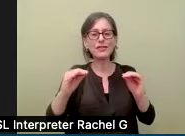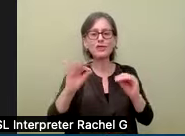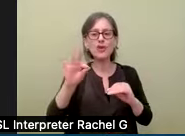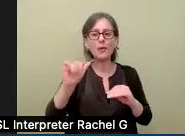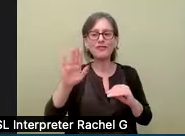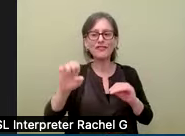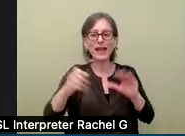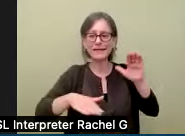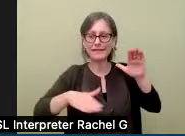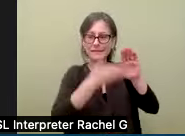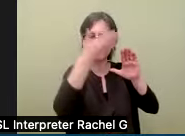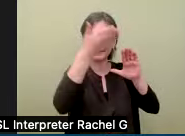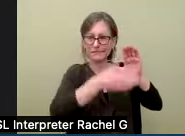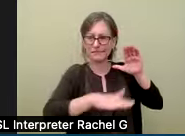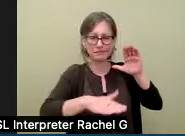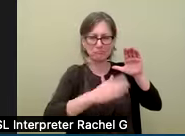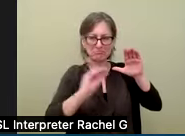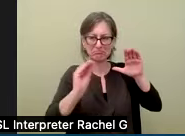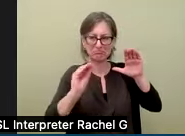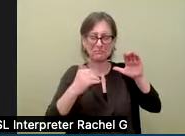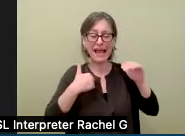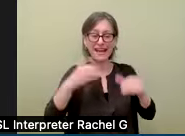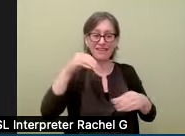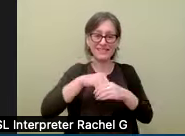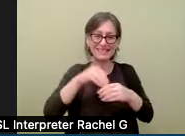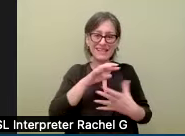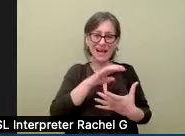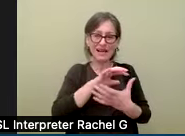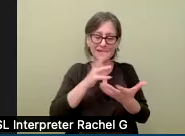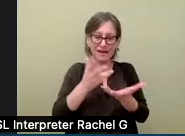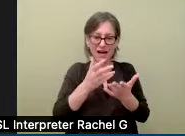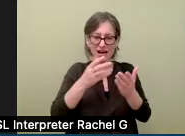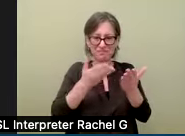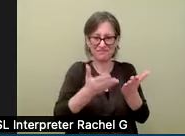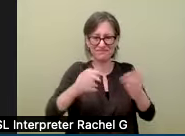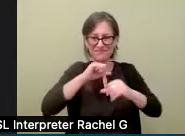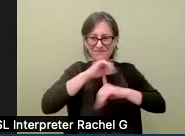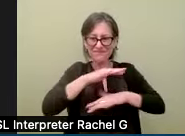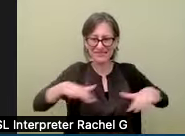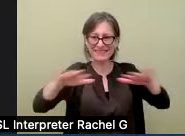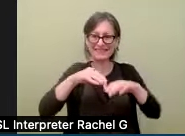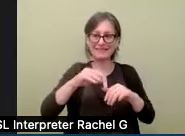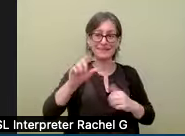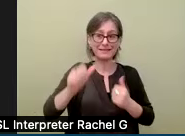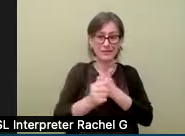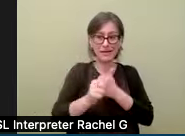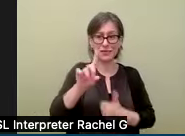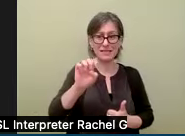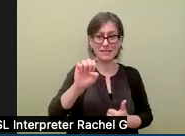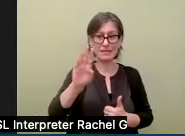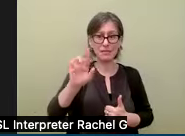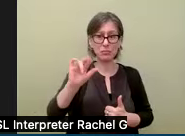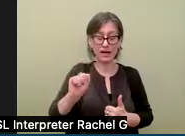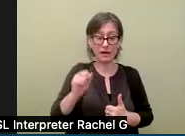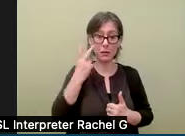regular ocean wave, and they can be filled with dangerous debris. And as we saw during the 2022 Tonga tsunami, we